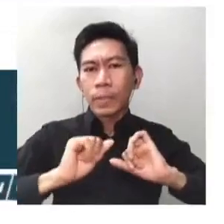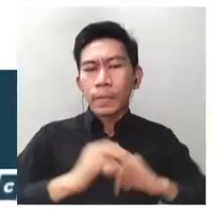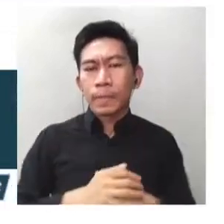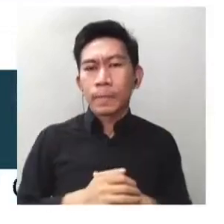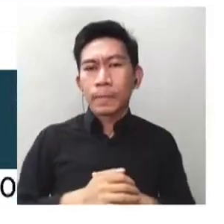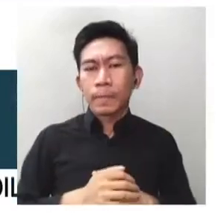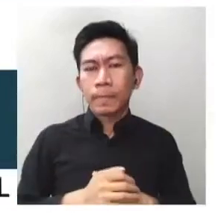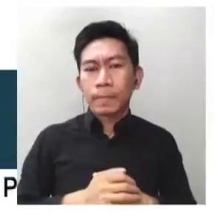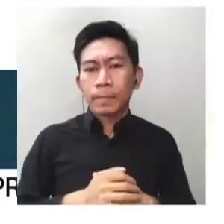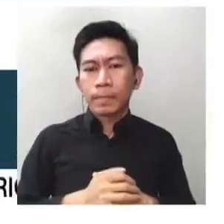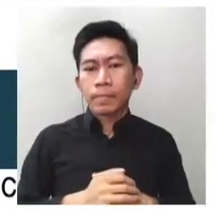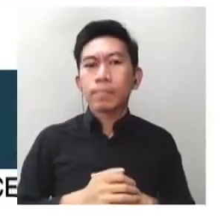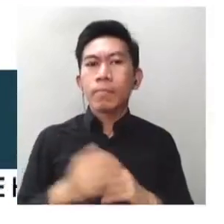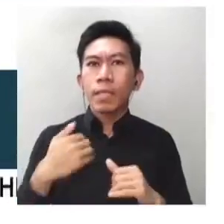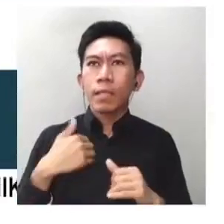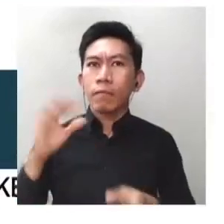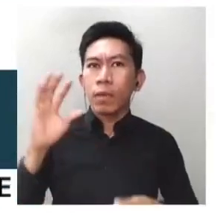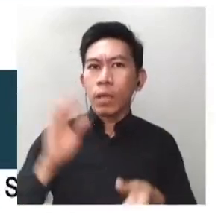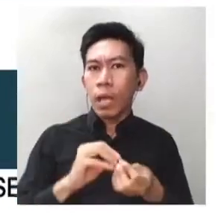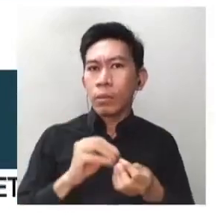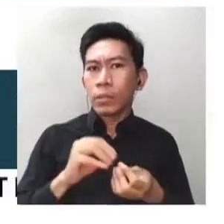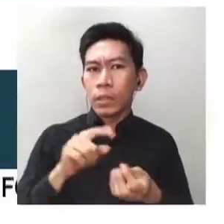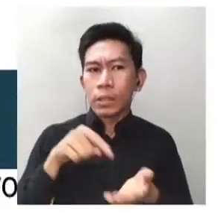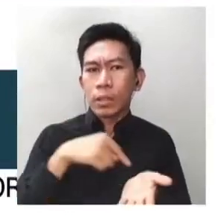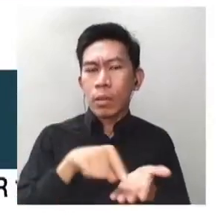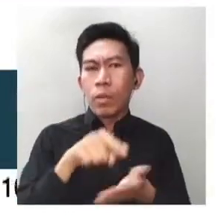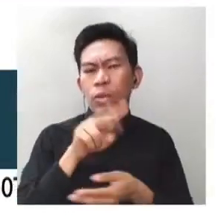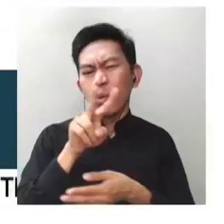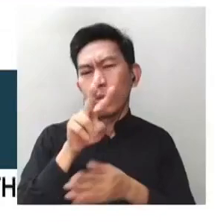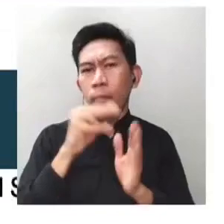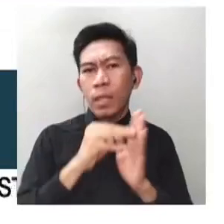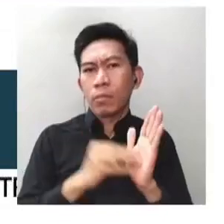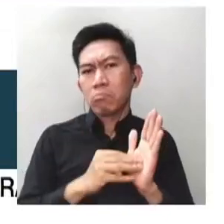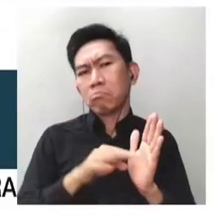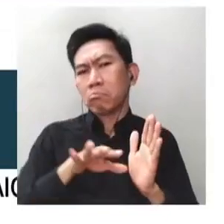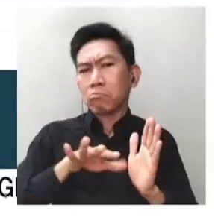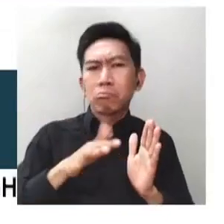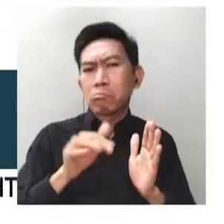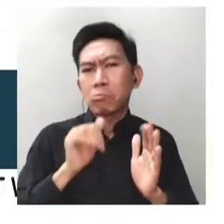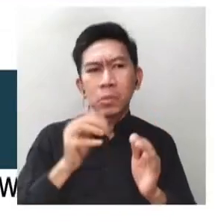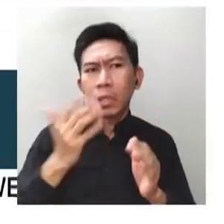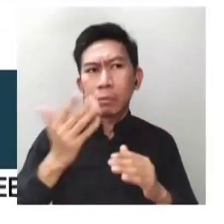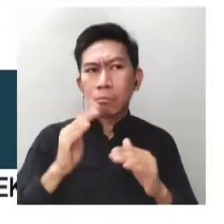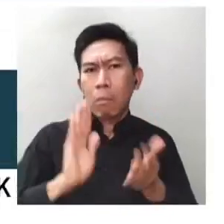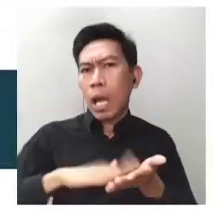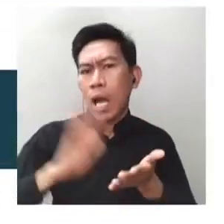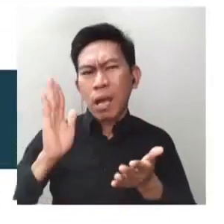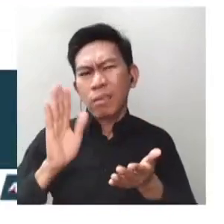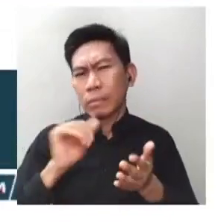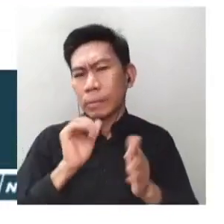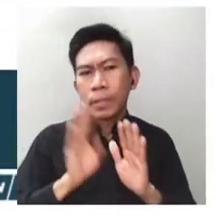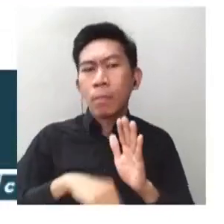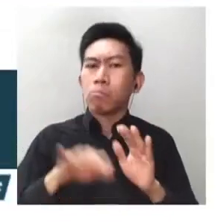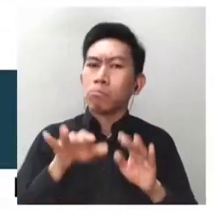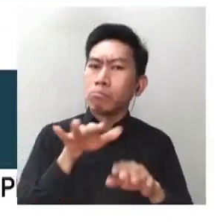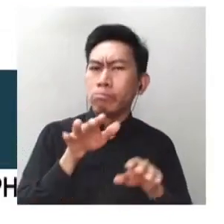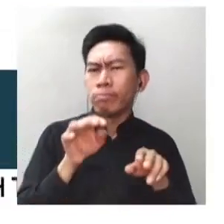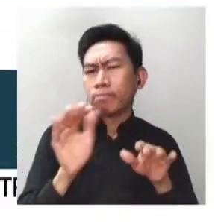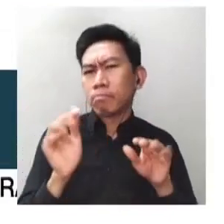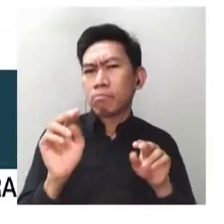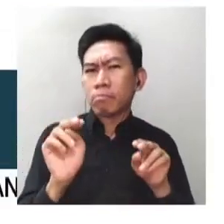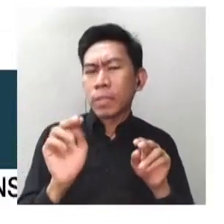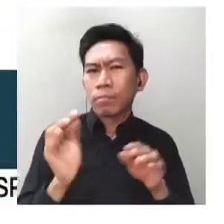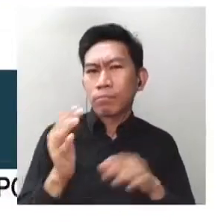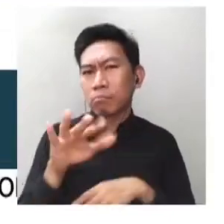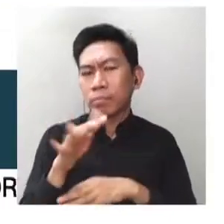a reasonable amount of 2 million, not too big, not too small. This is not about money for Atom, this is